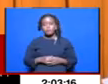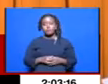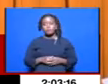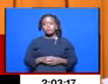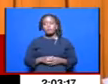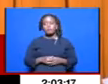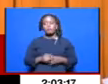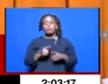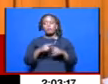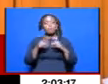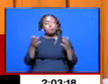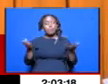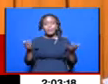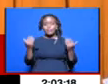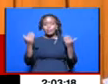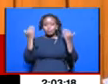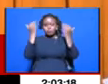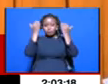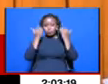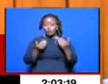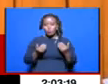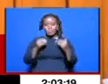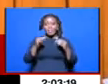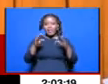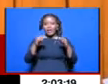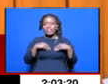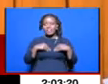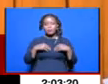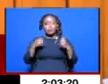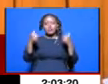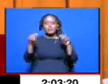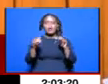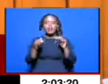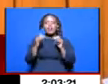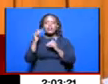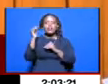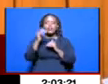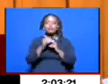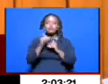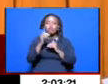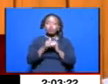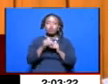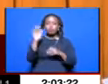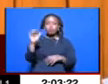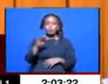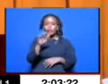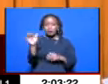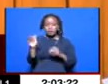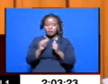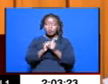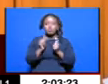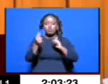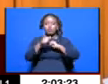though the court then did not accept any limitations on Parliament's power to amend the Constitution. So,